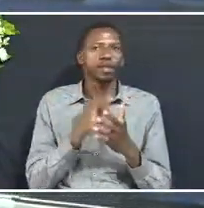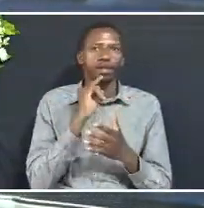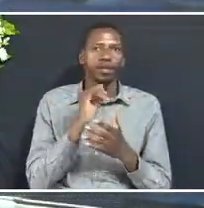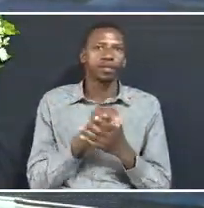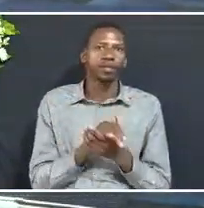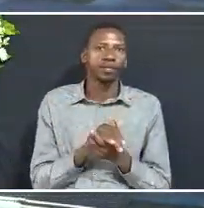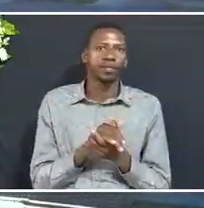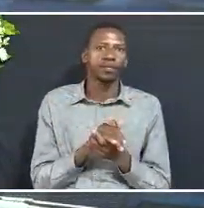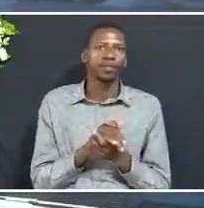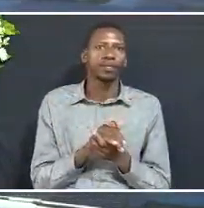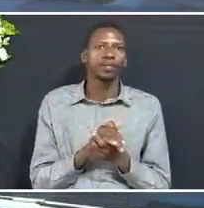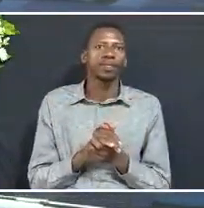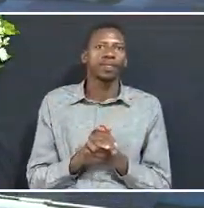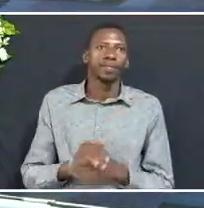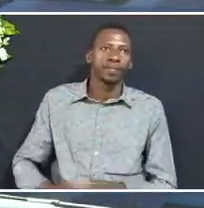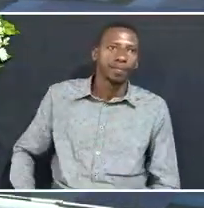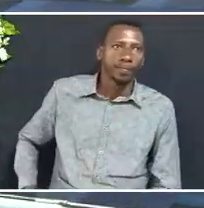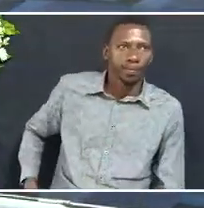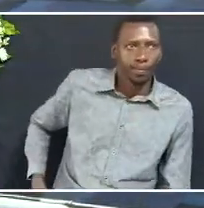here.